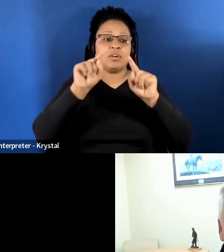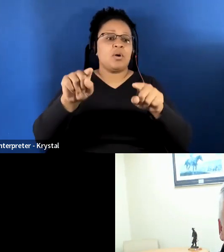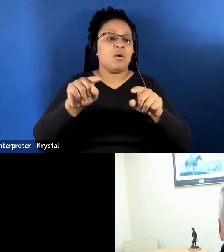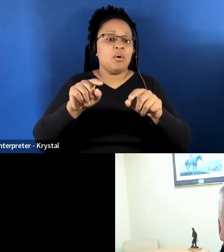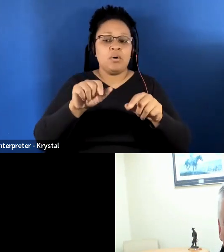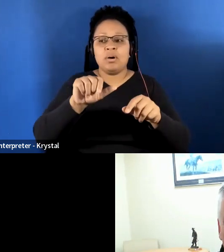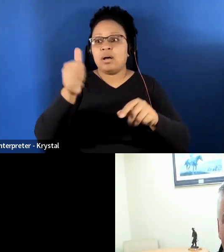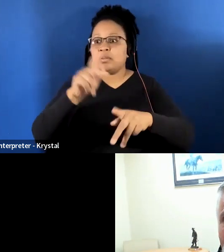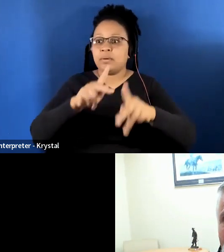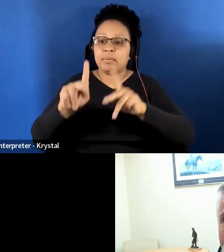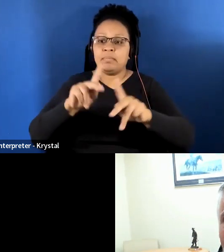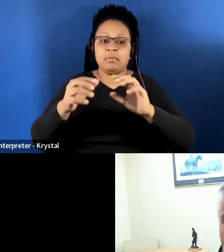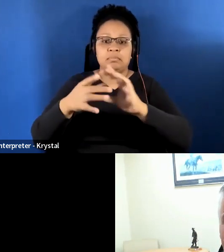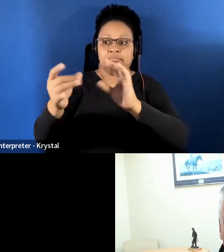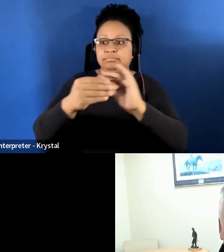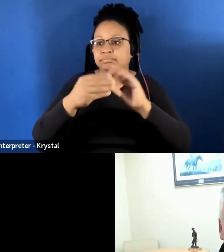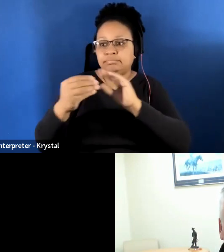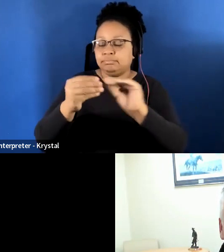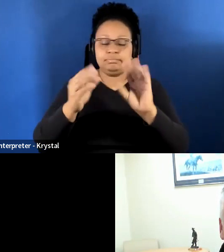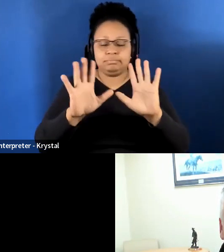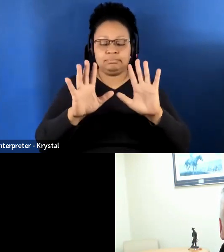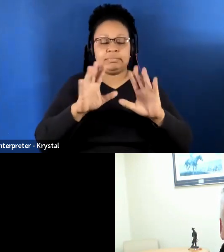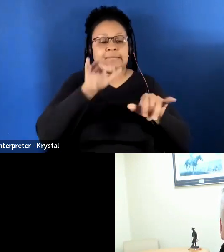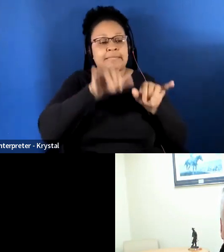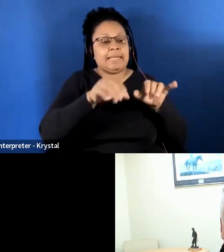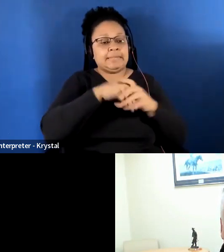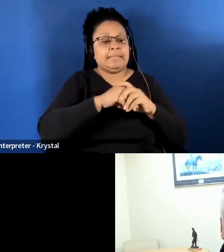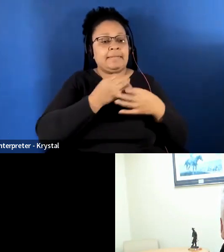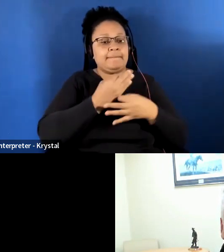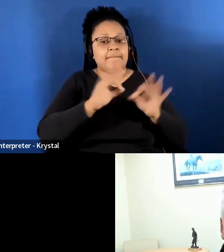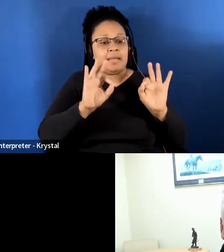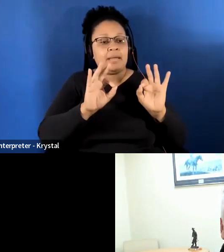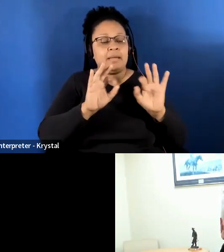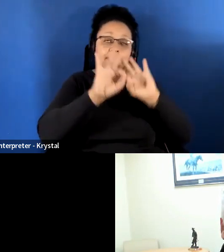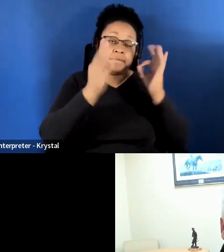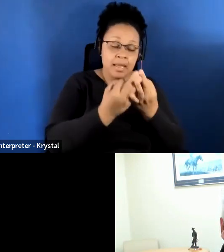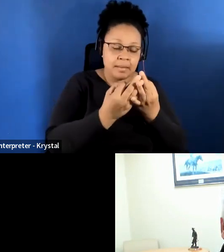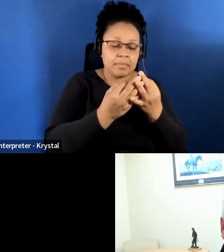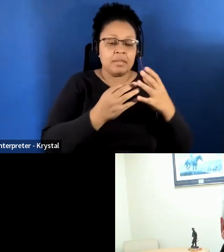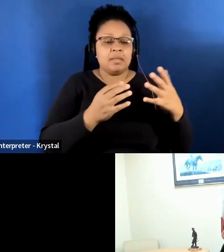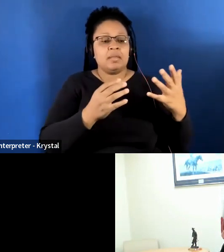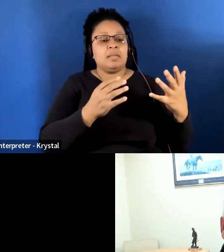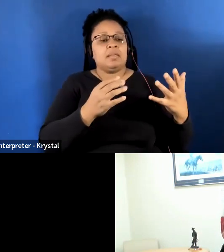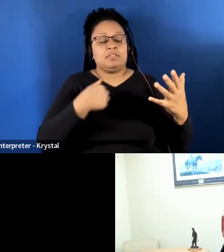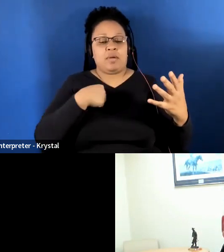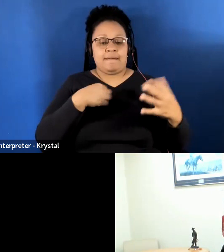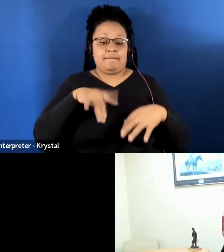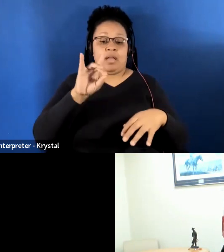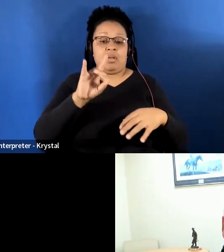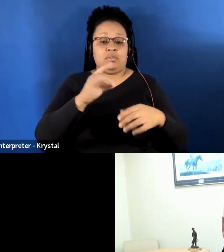my family. So I mean, that's where I've been able to find safe space for myself through this time.